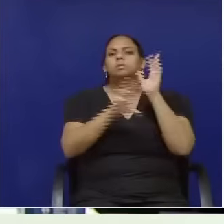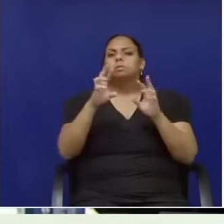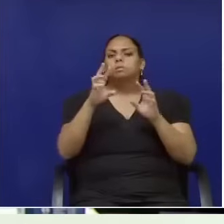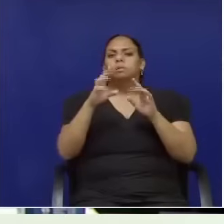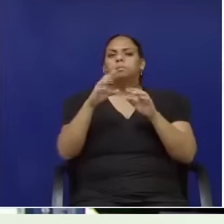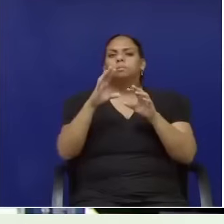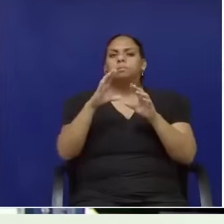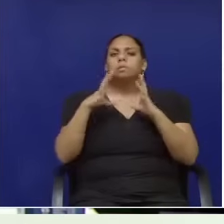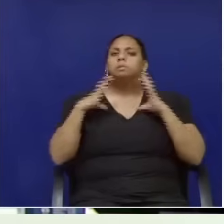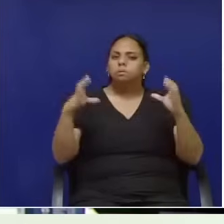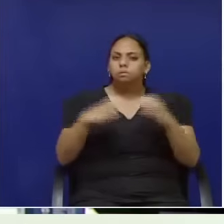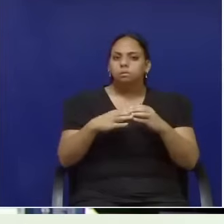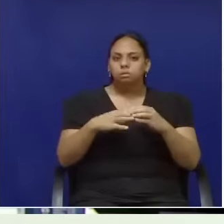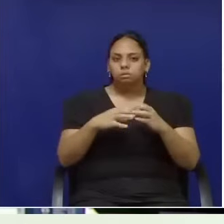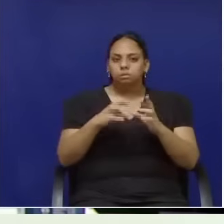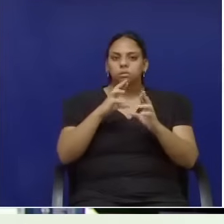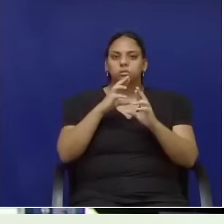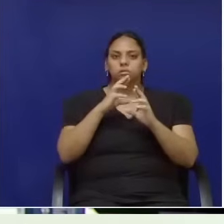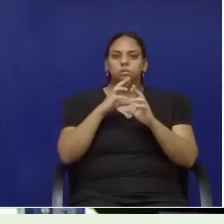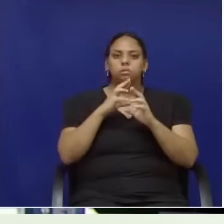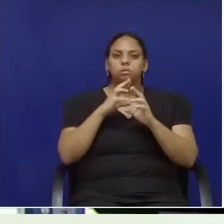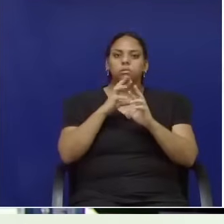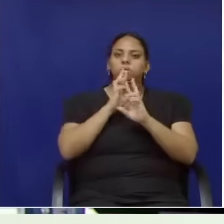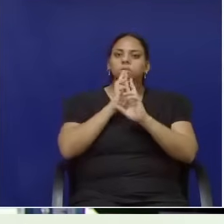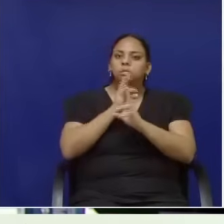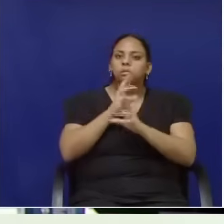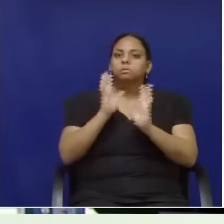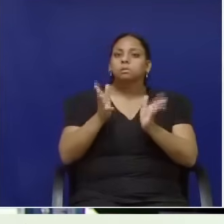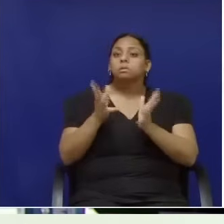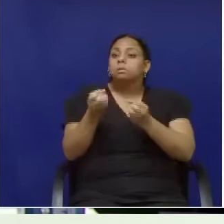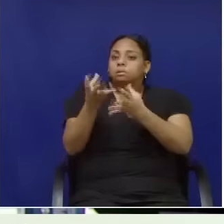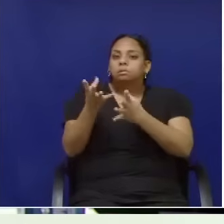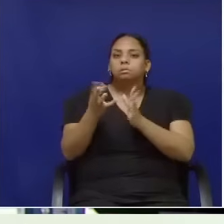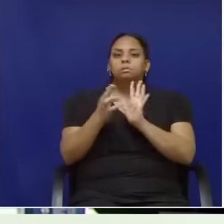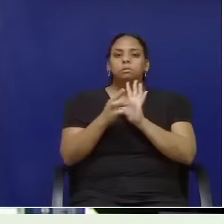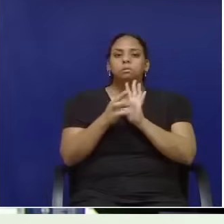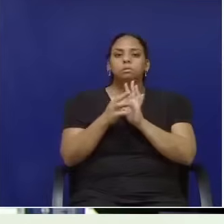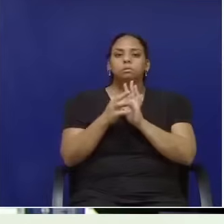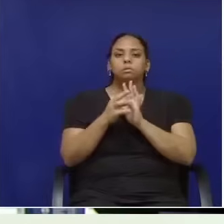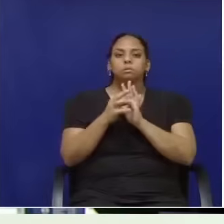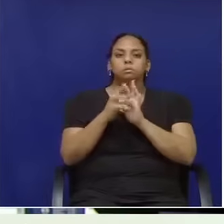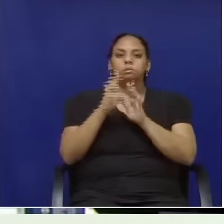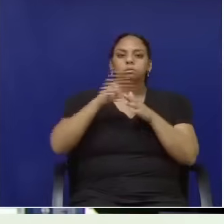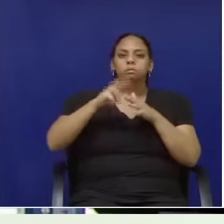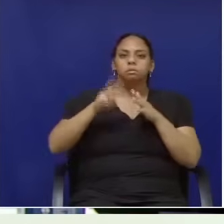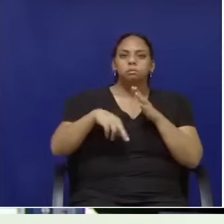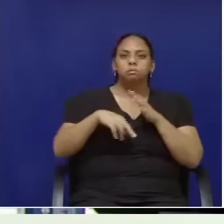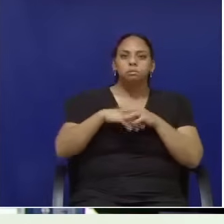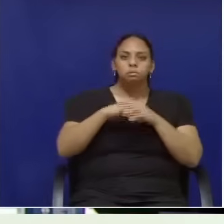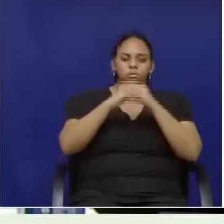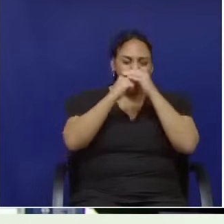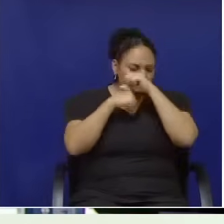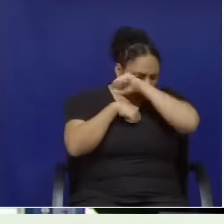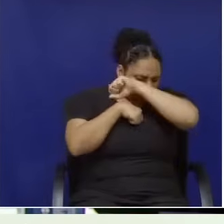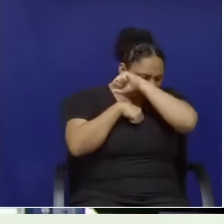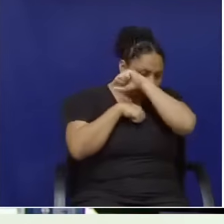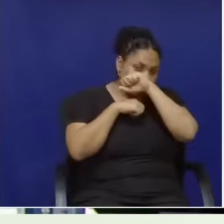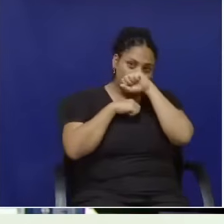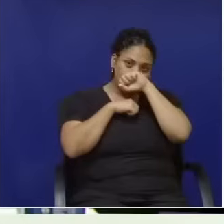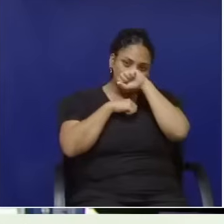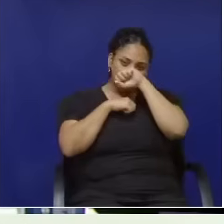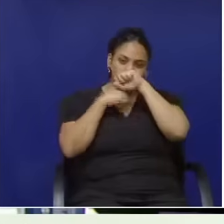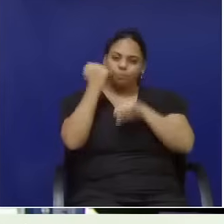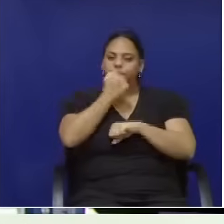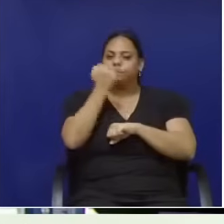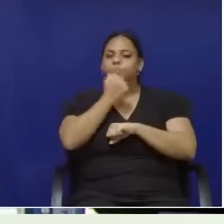live. We've given you records of and issues of, now it's a new question, that's why I've got to go. So I'm